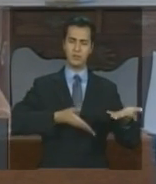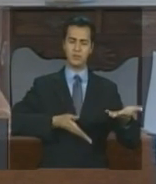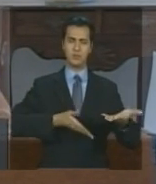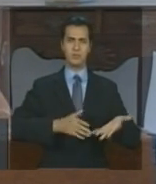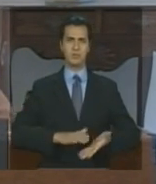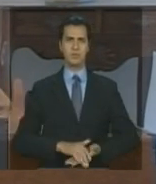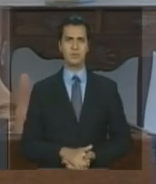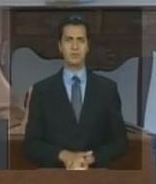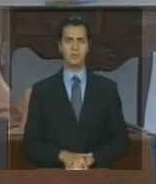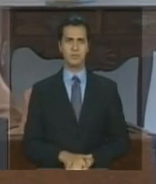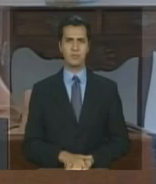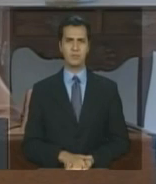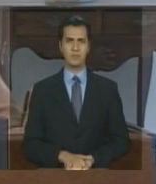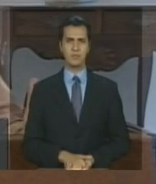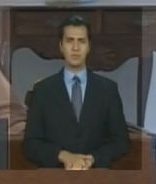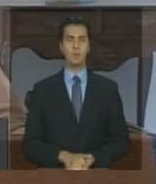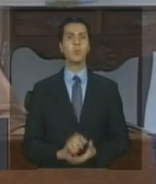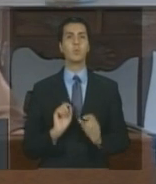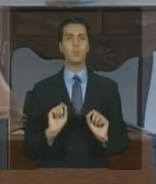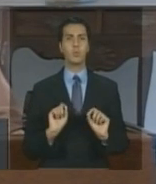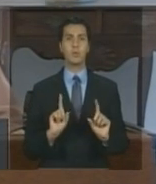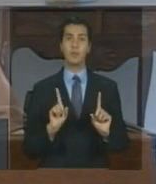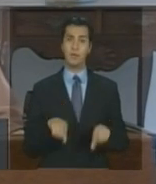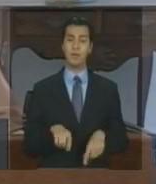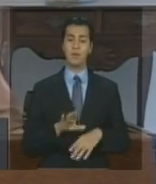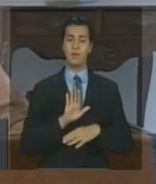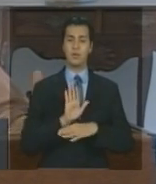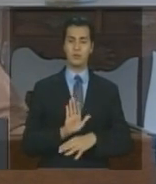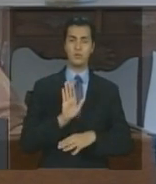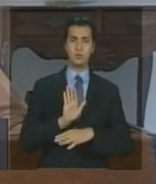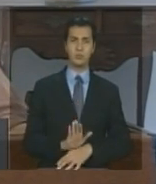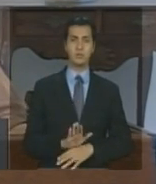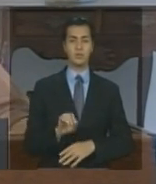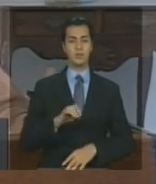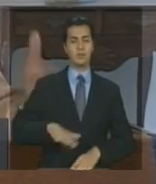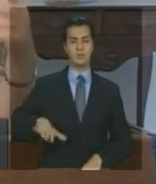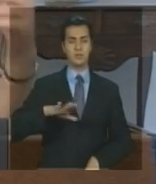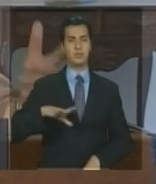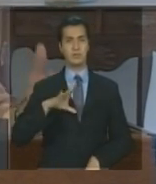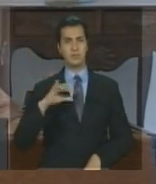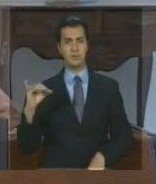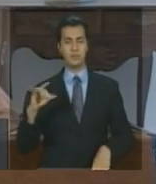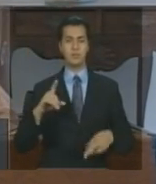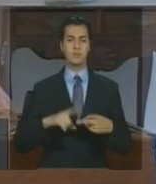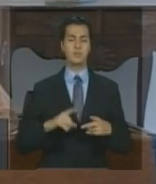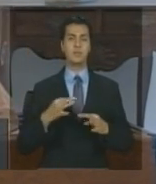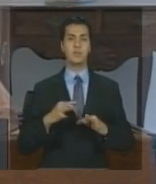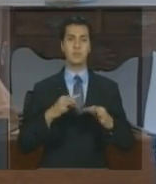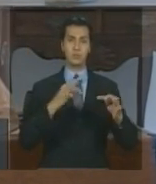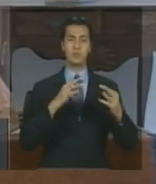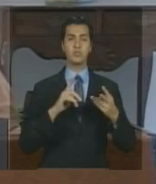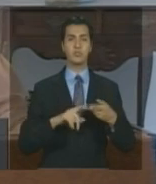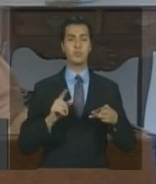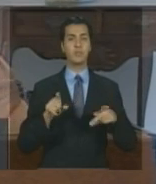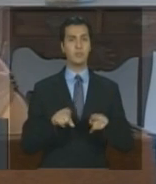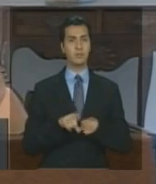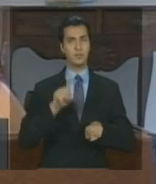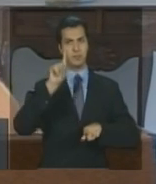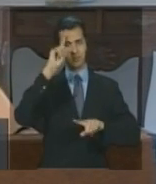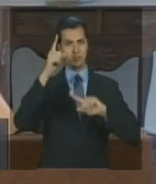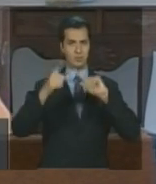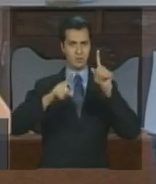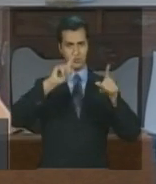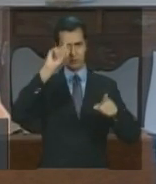central feature in our relationship. Que é a cooperação em ciência, tecnologia e inovação. Which is about cooperation